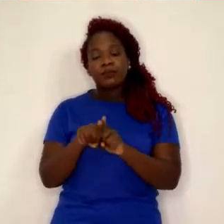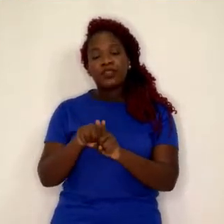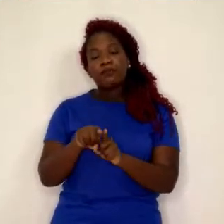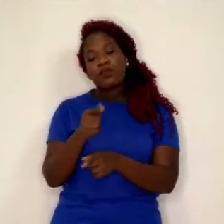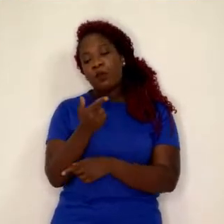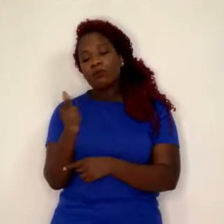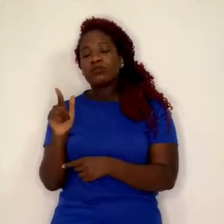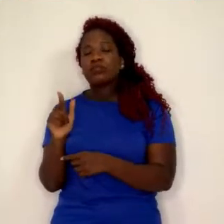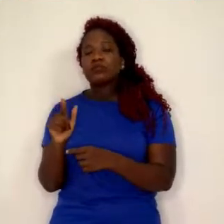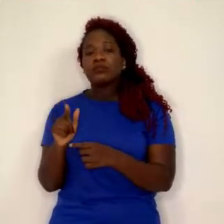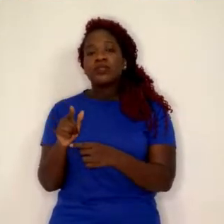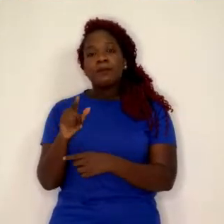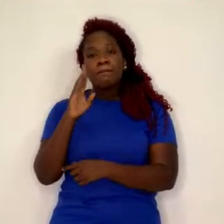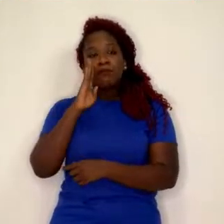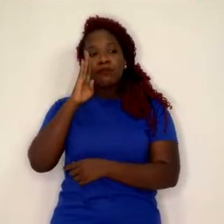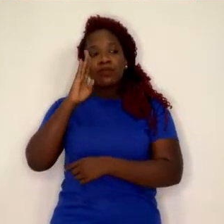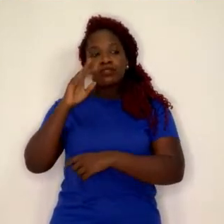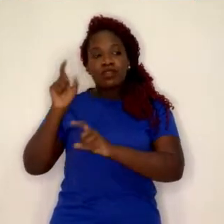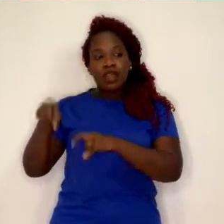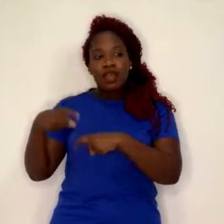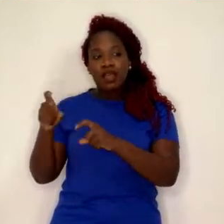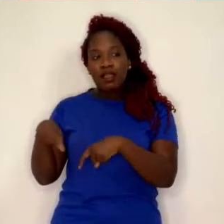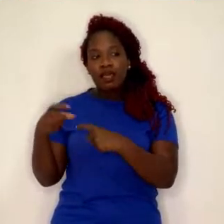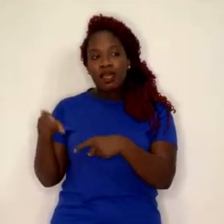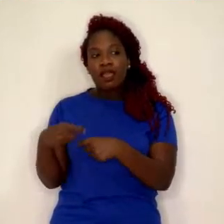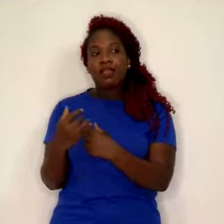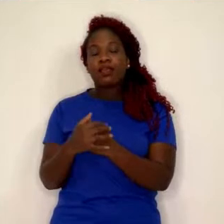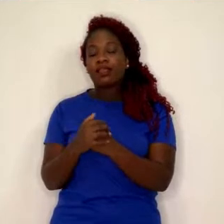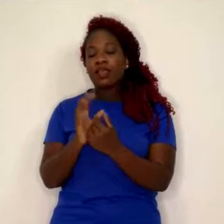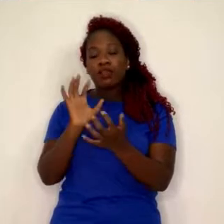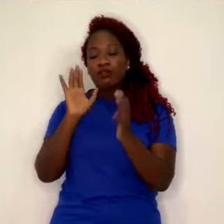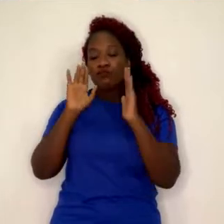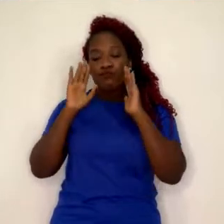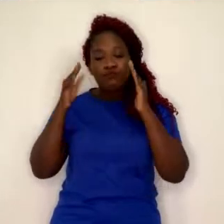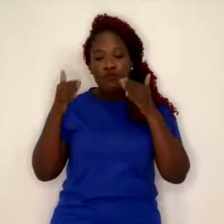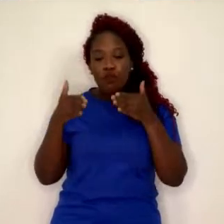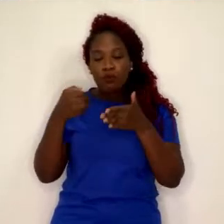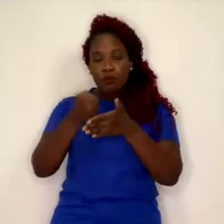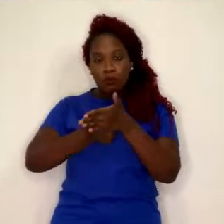not only to education, but particularly in issues of